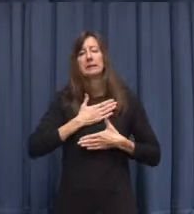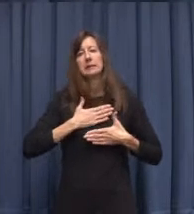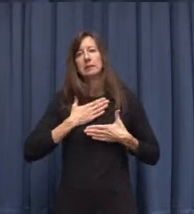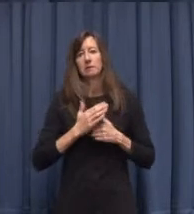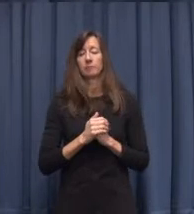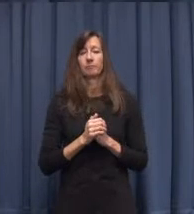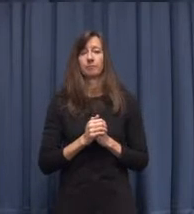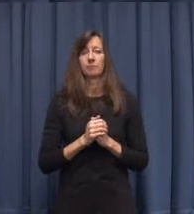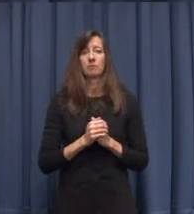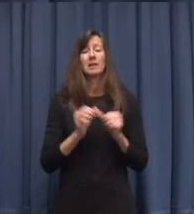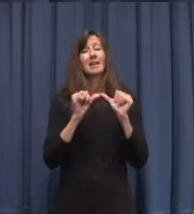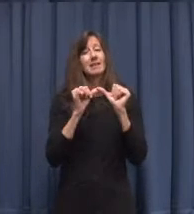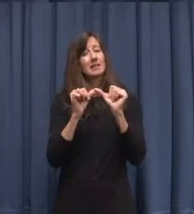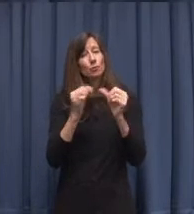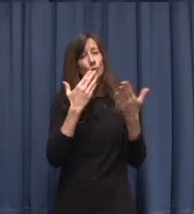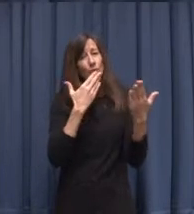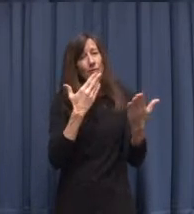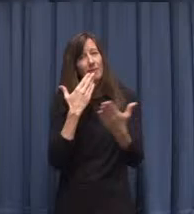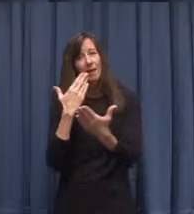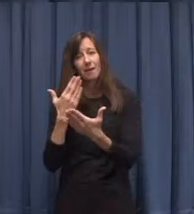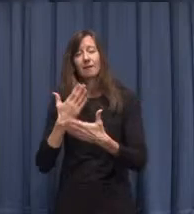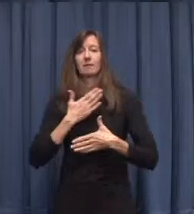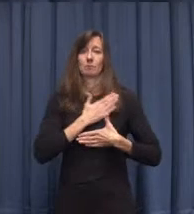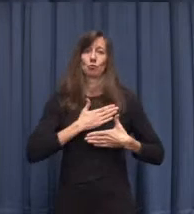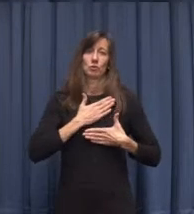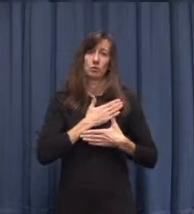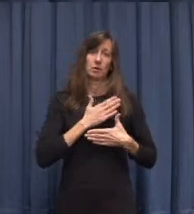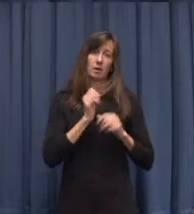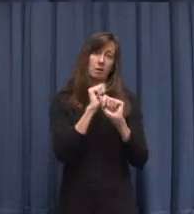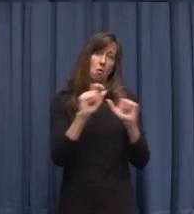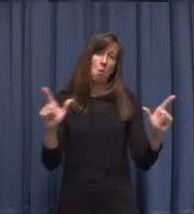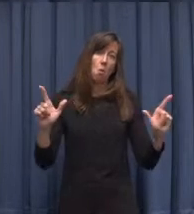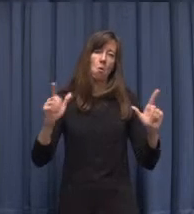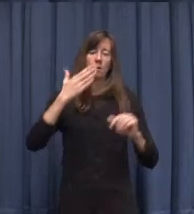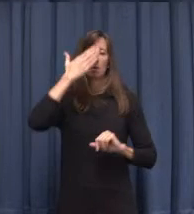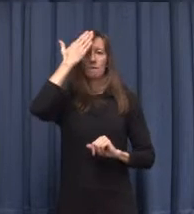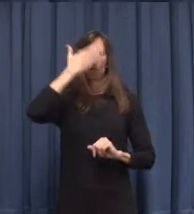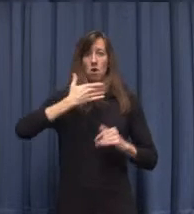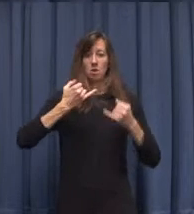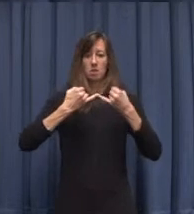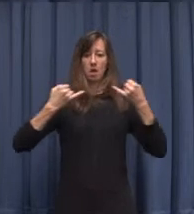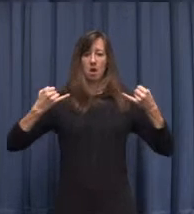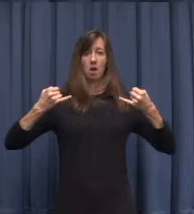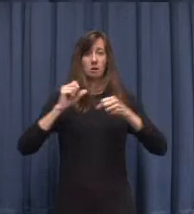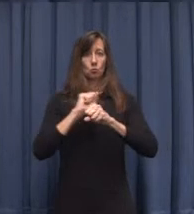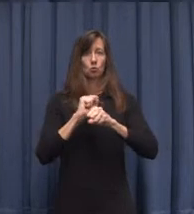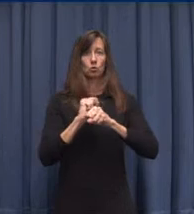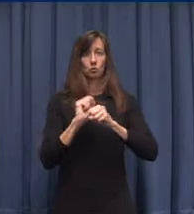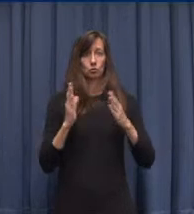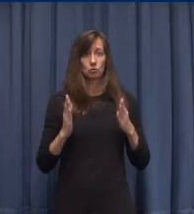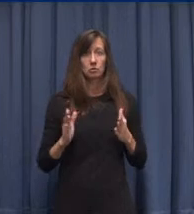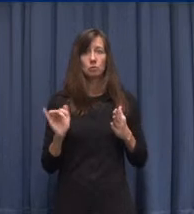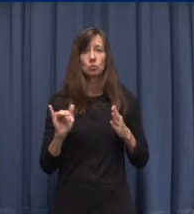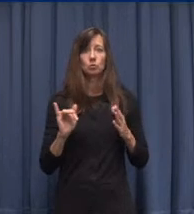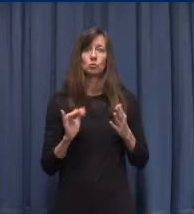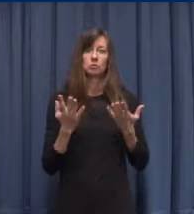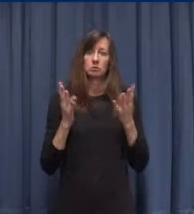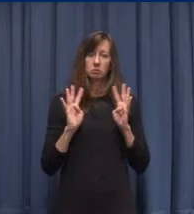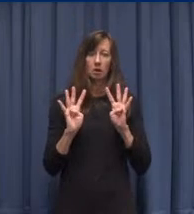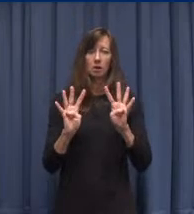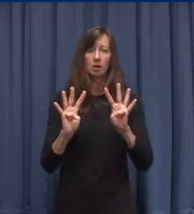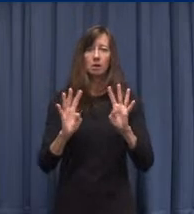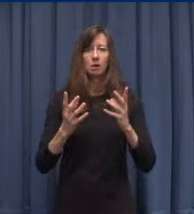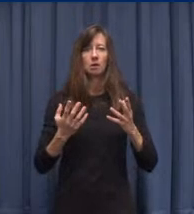to thank and appreciate all of our frontline workers that have